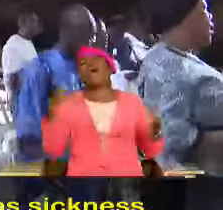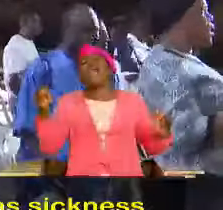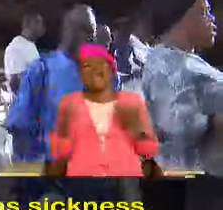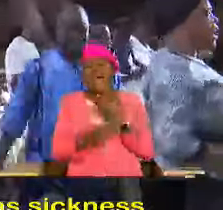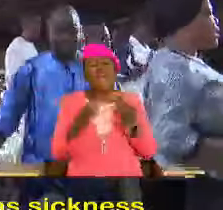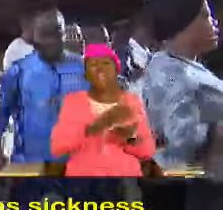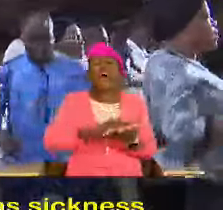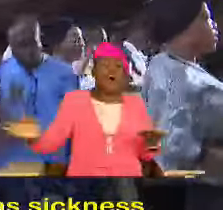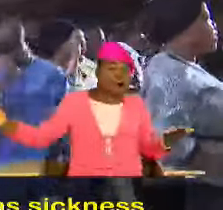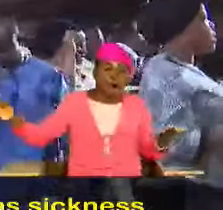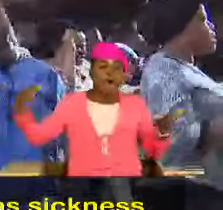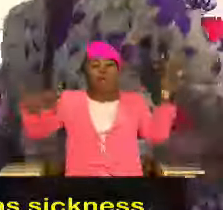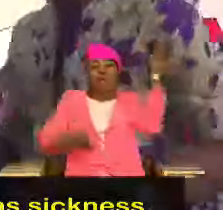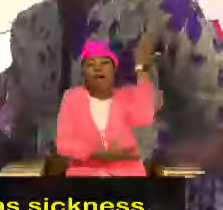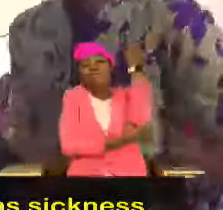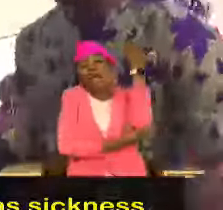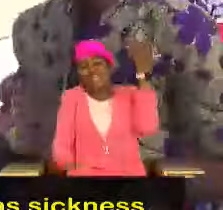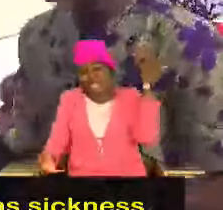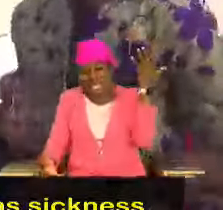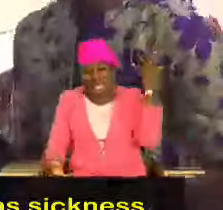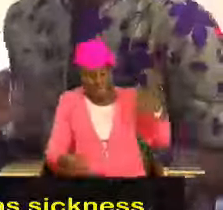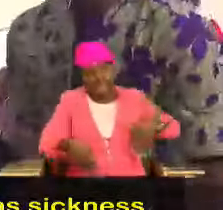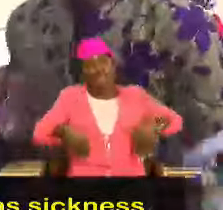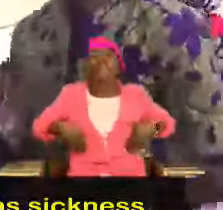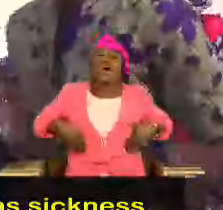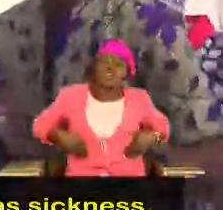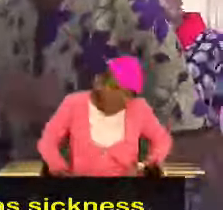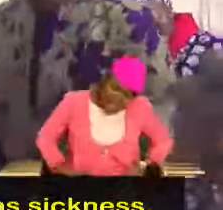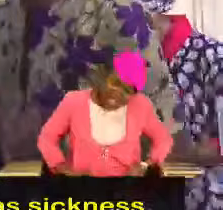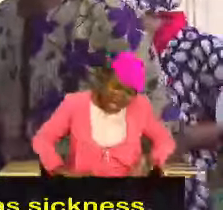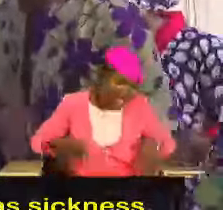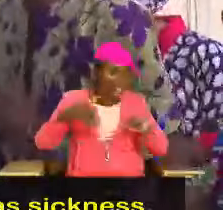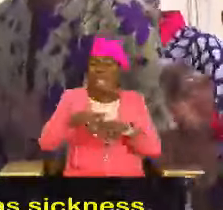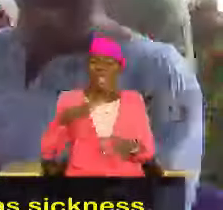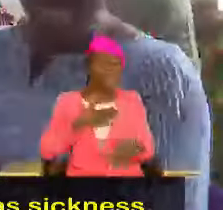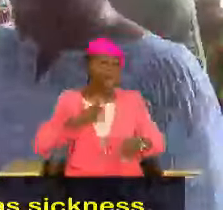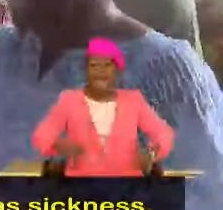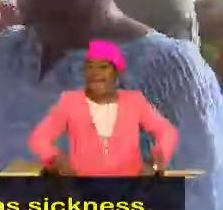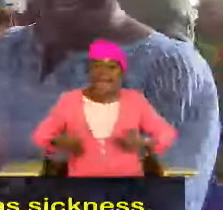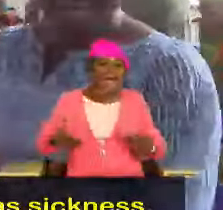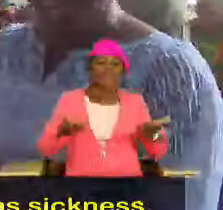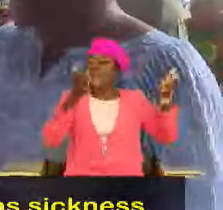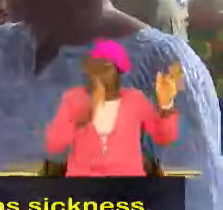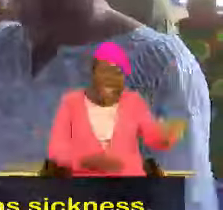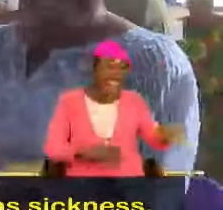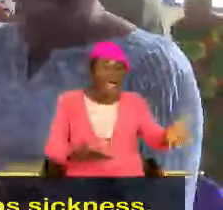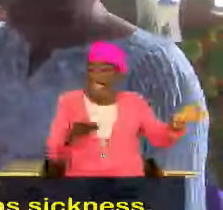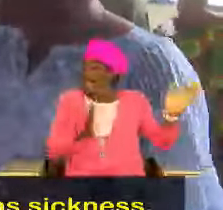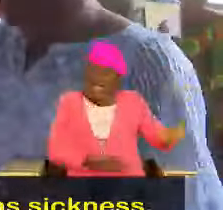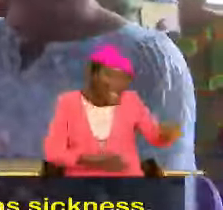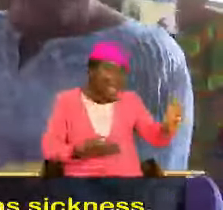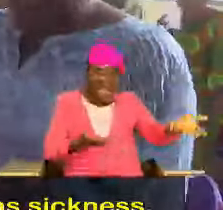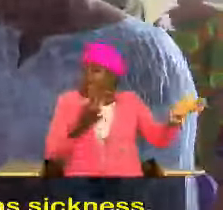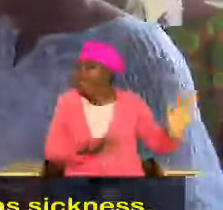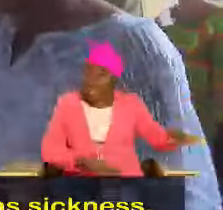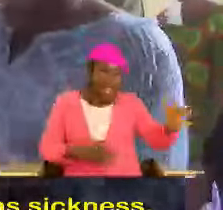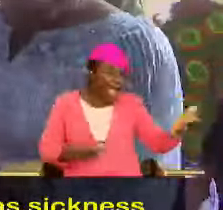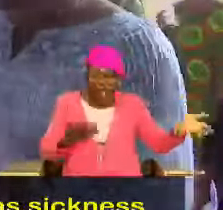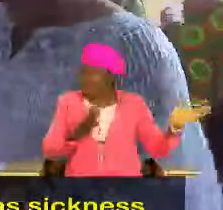our sickness poverty failure rejection